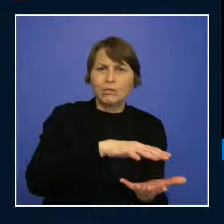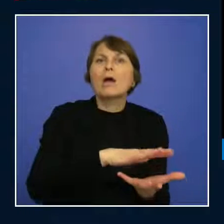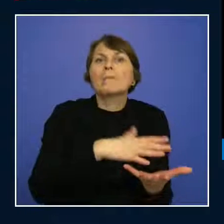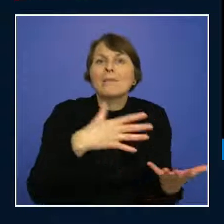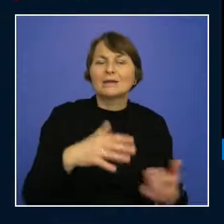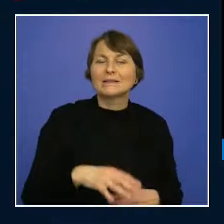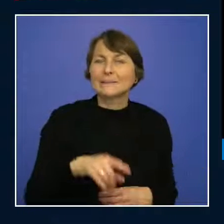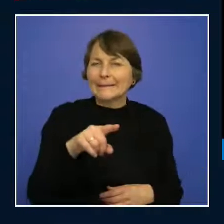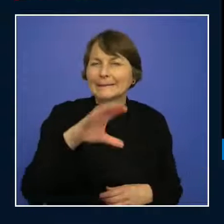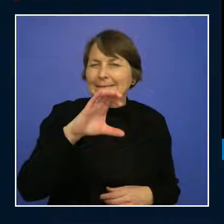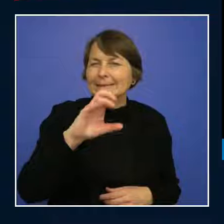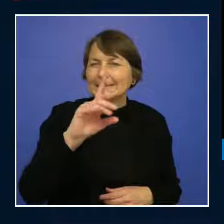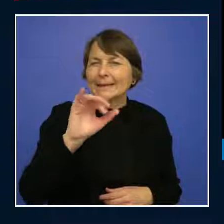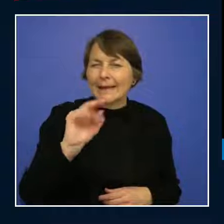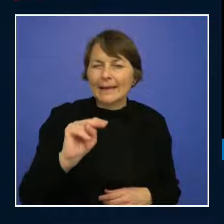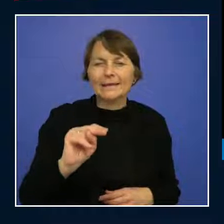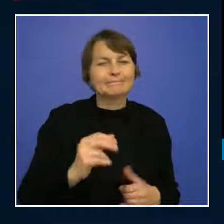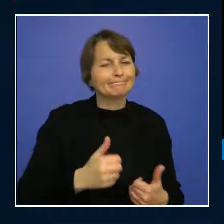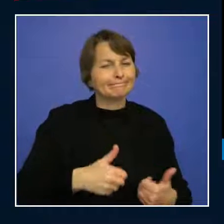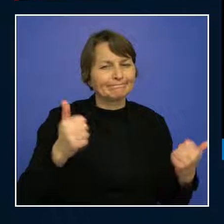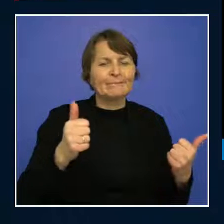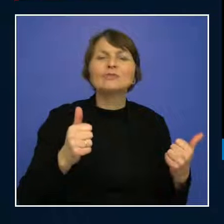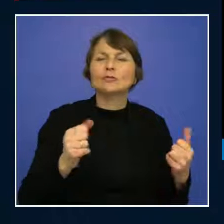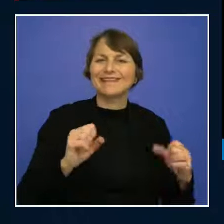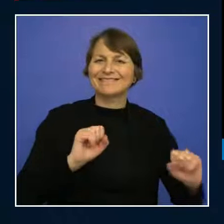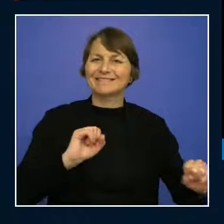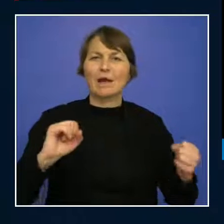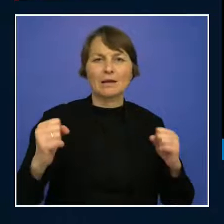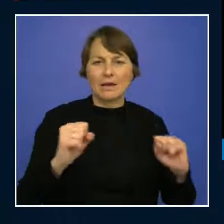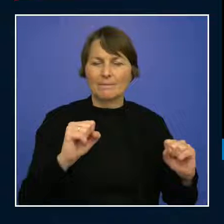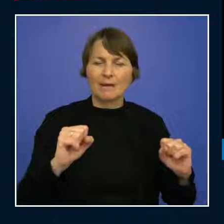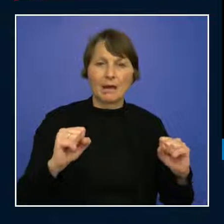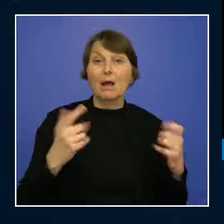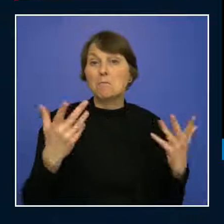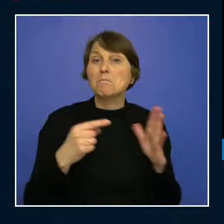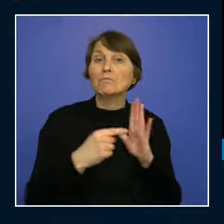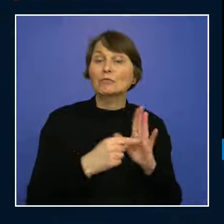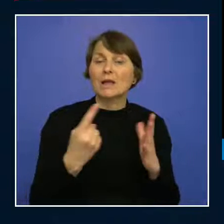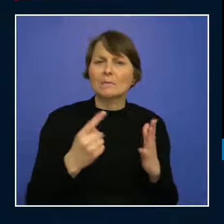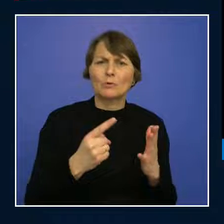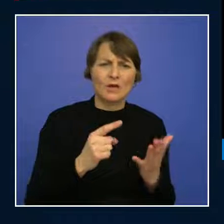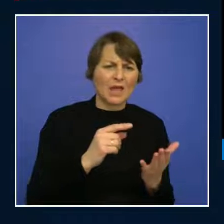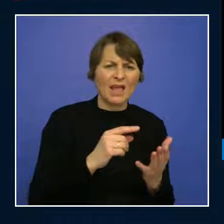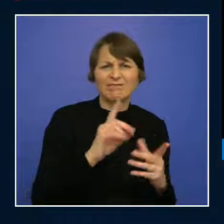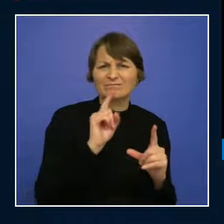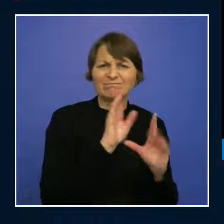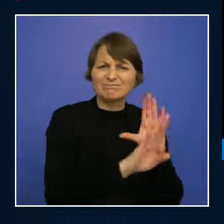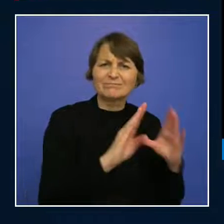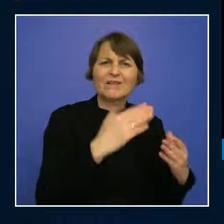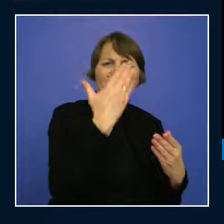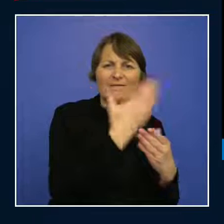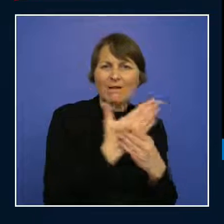static images and potentially even dynamic images, or video files, depending on the configuration of your CDN, and speed